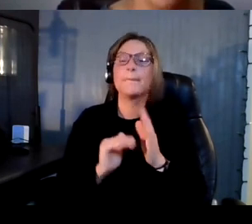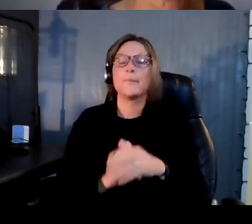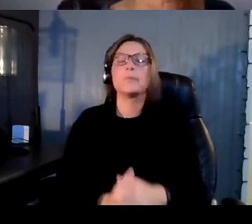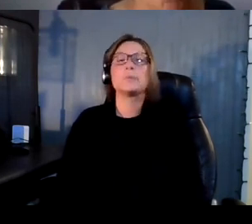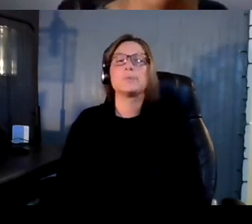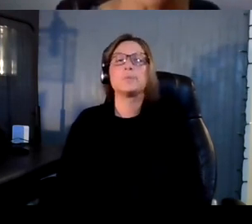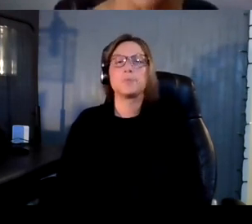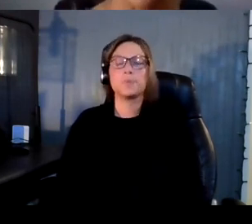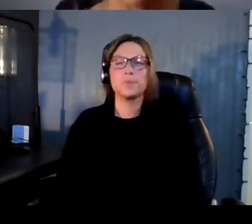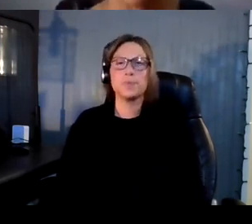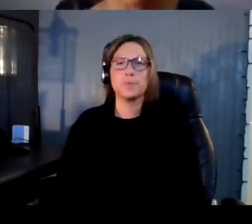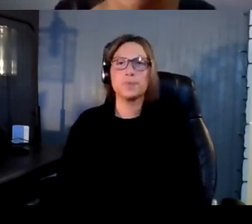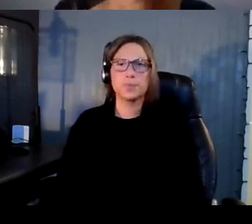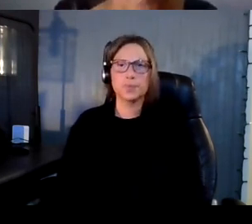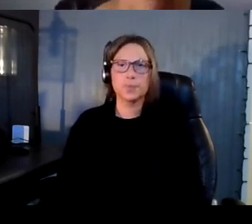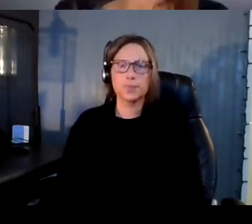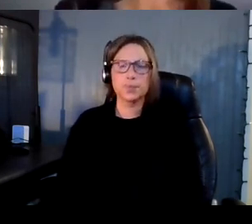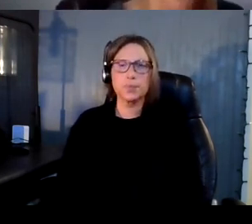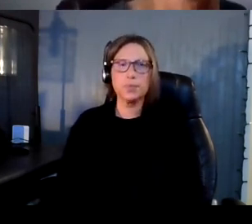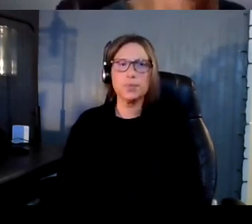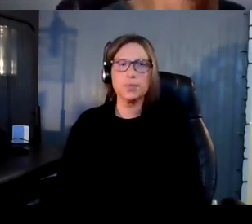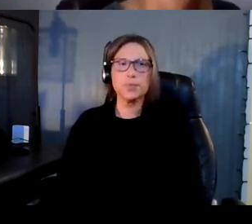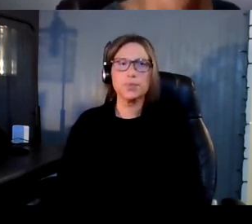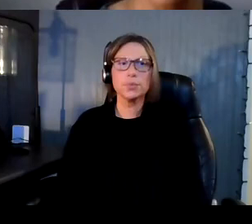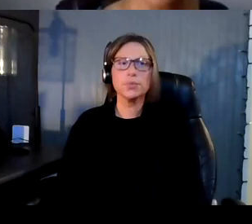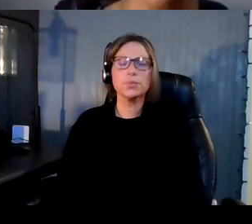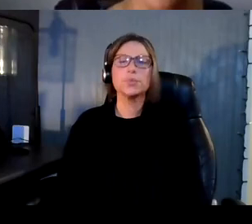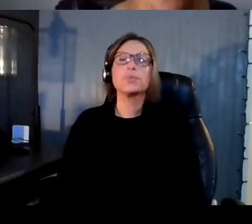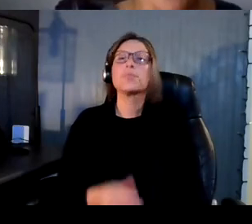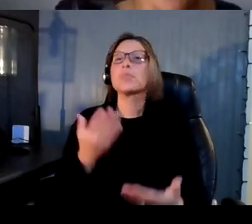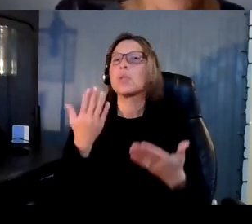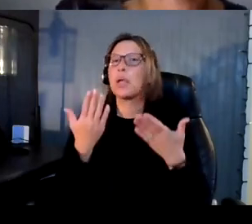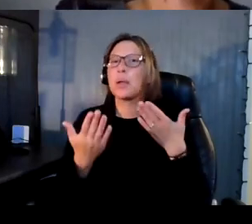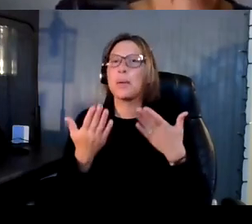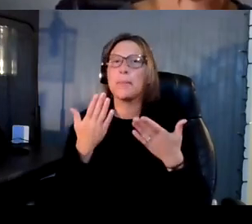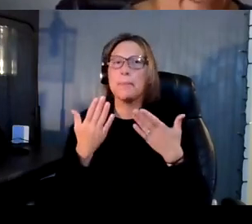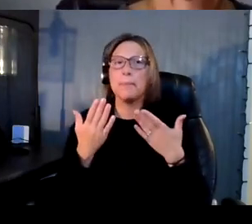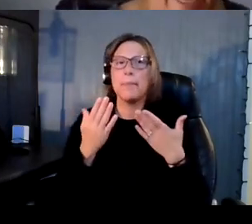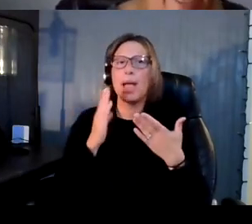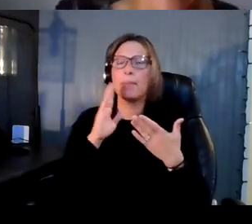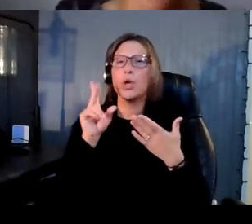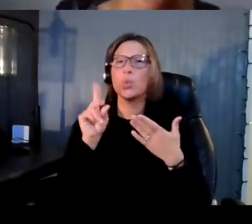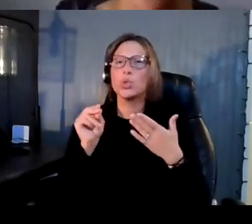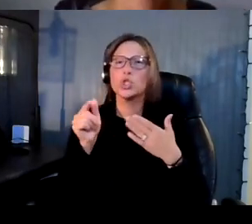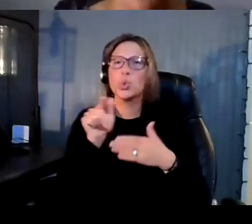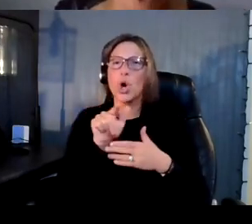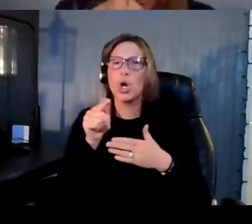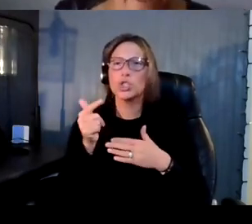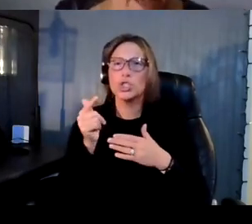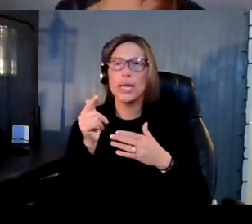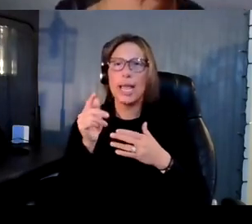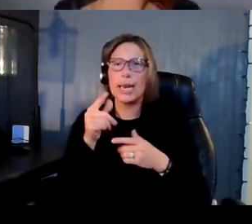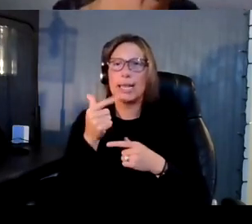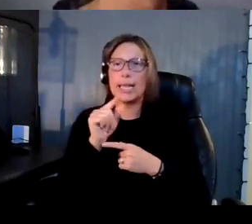things over and get it more and more. They may do that alternating gaze where they might look